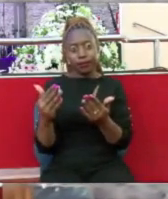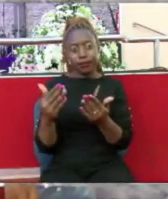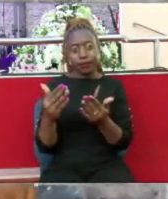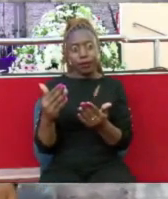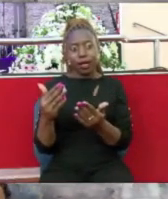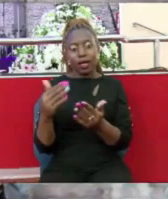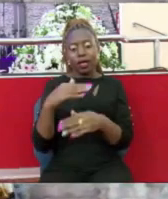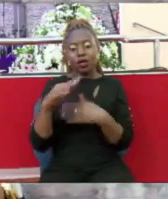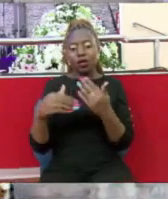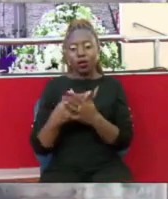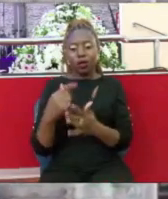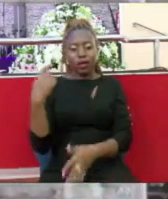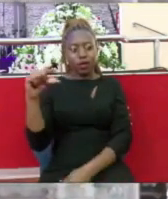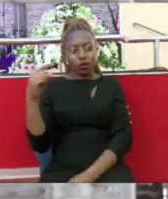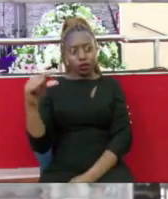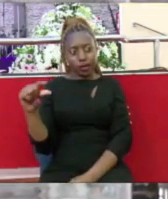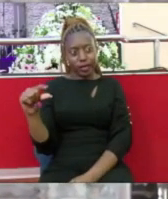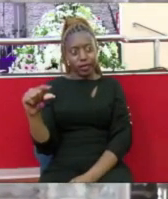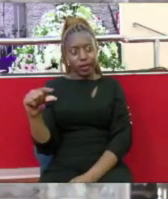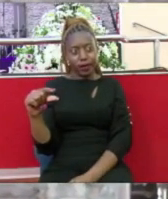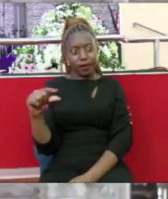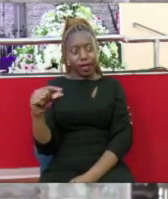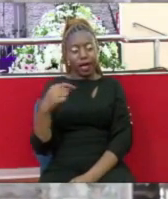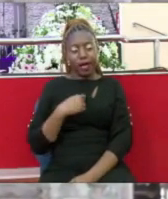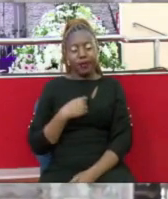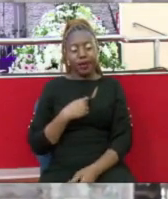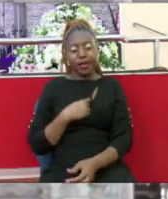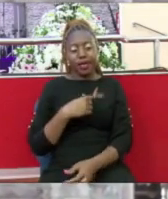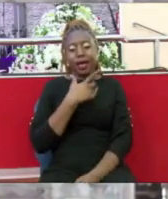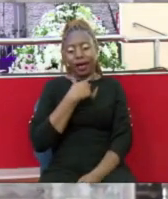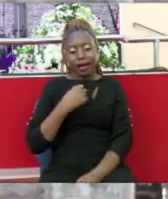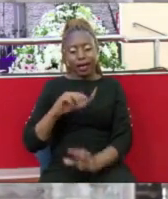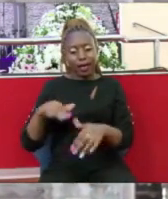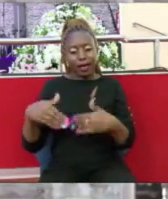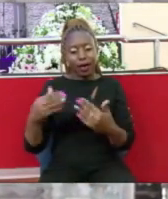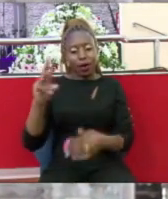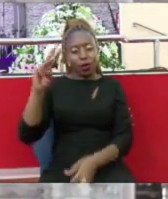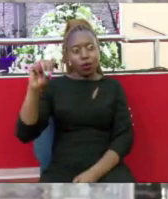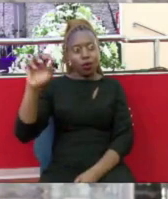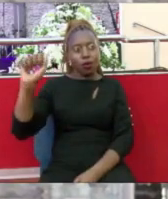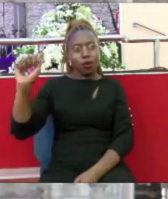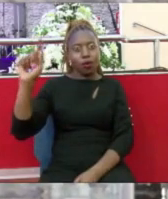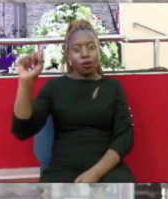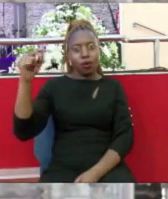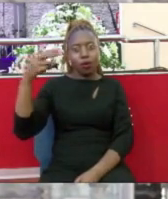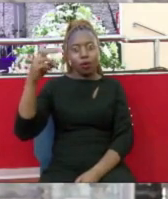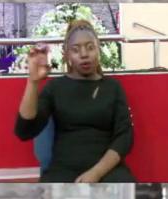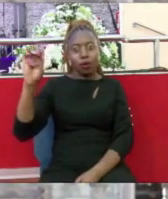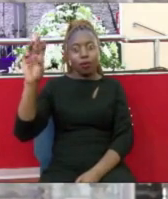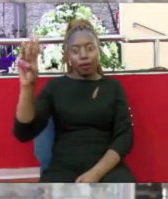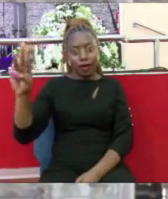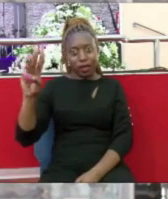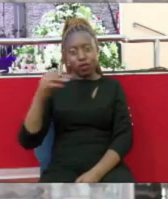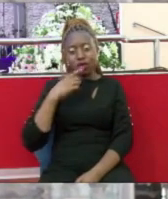injili zote. And I like the way Matthew brings it out. Napenda vile Mathayo anaileta. But I will also look at Mark to